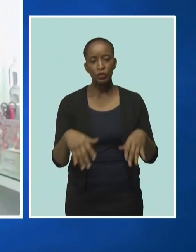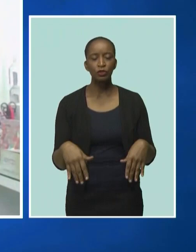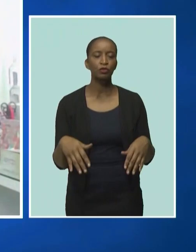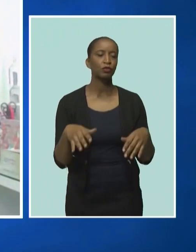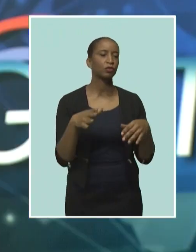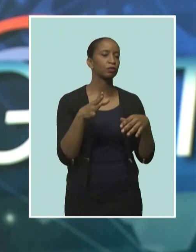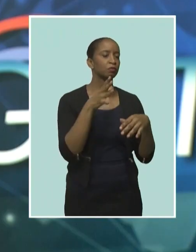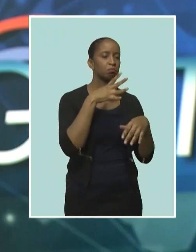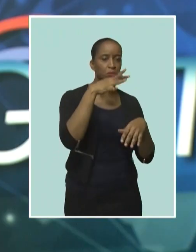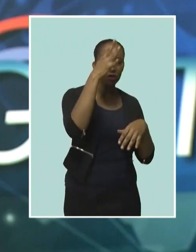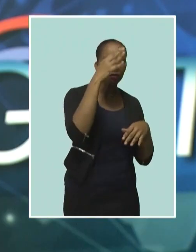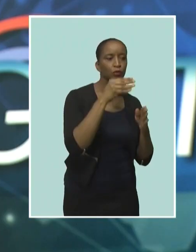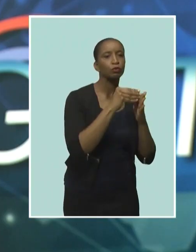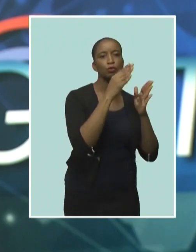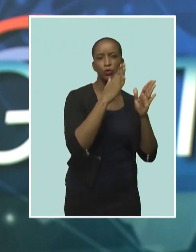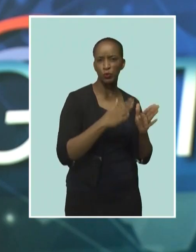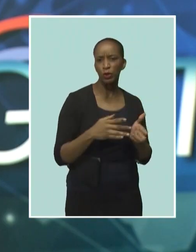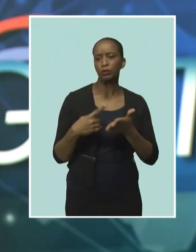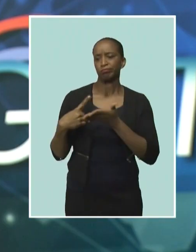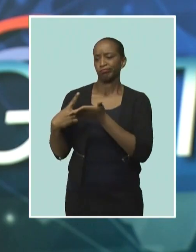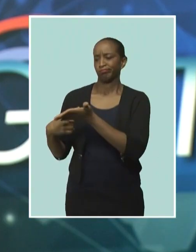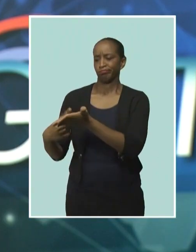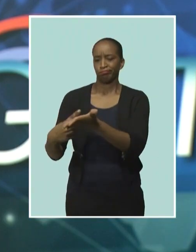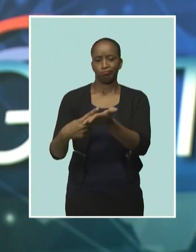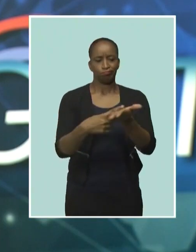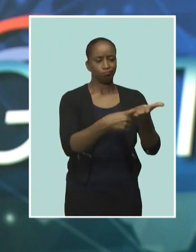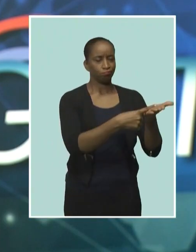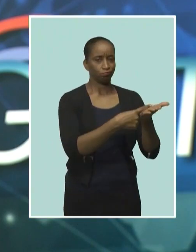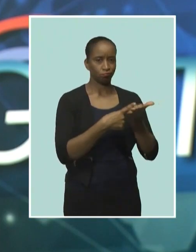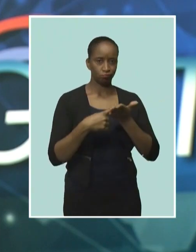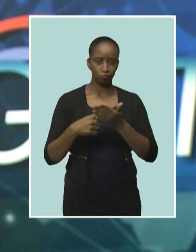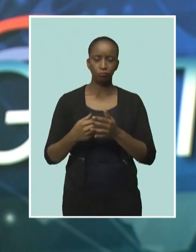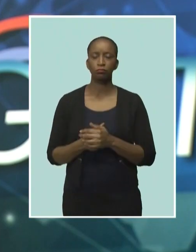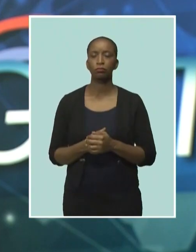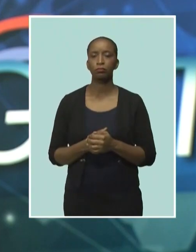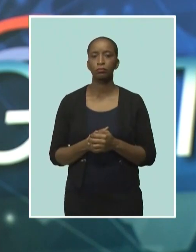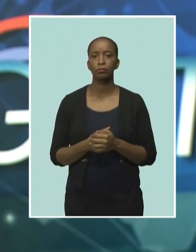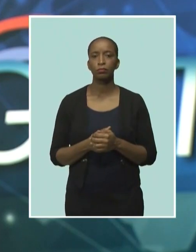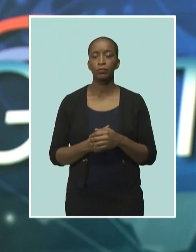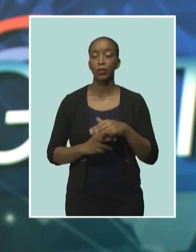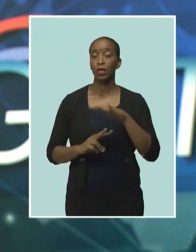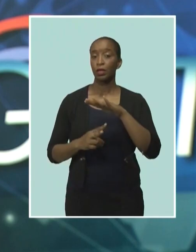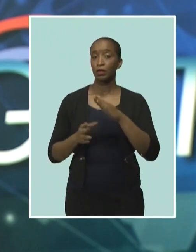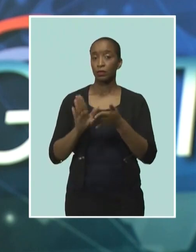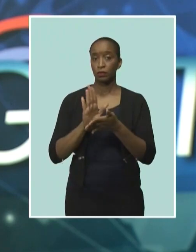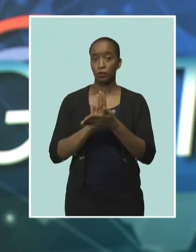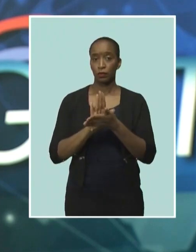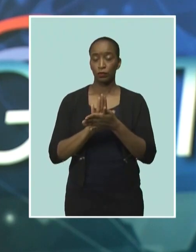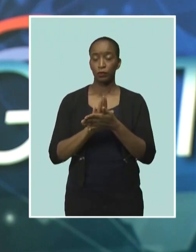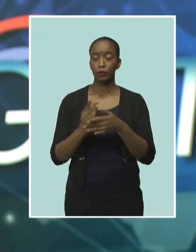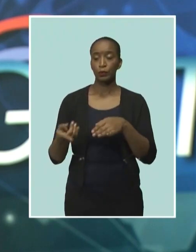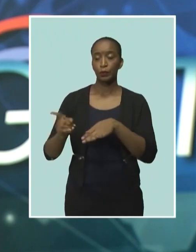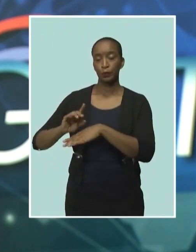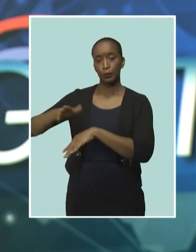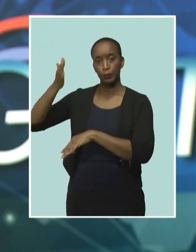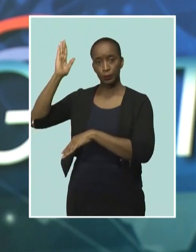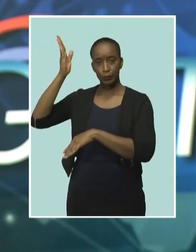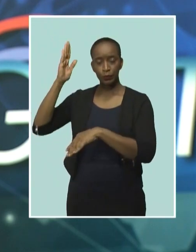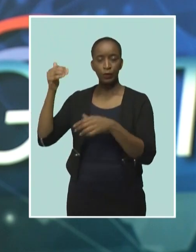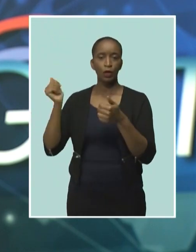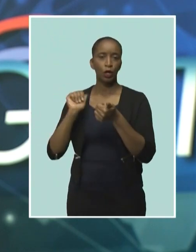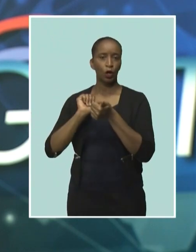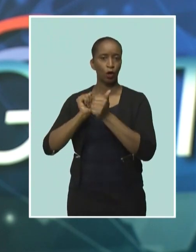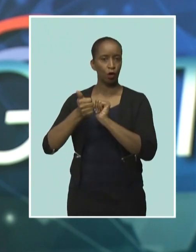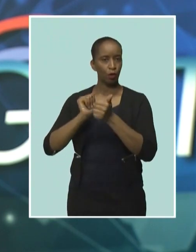themselves. The Secondary Schools Speak Off competition, hosted by Cooperators General Insurance, continues to generate